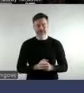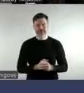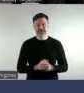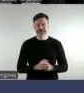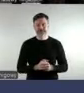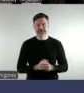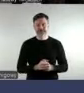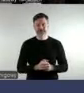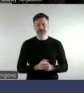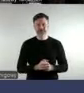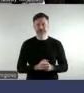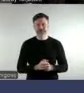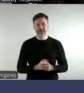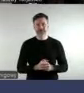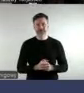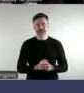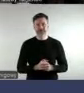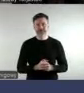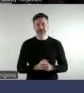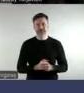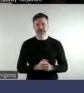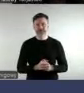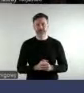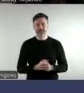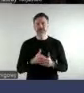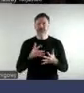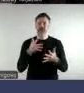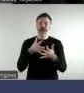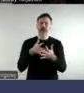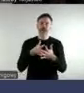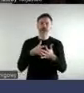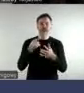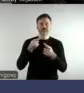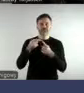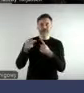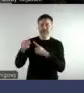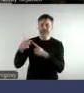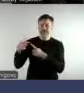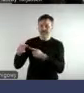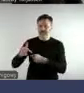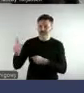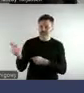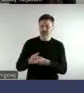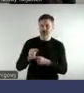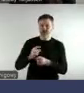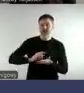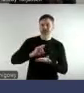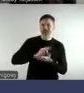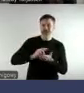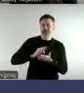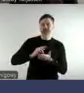send all these reports from the municipalities up to the central governments.